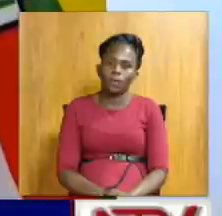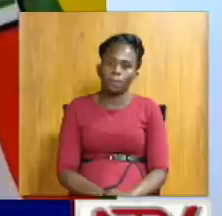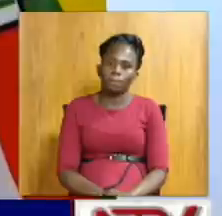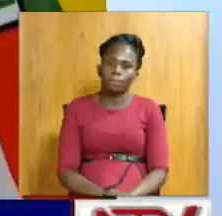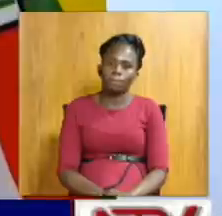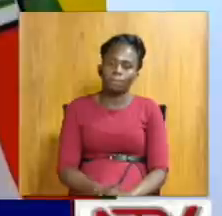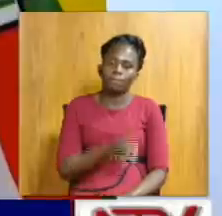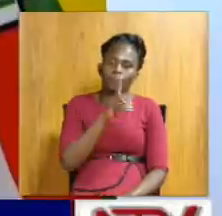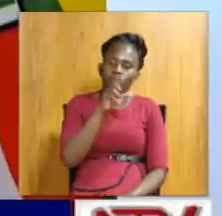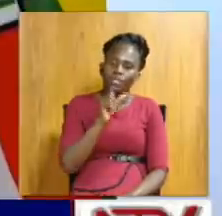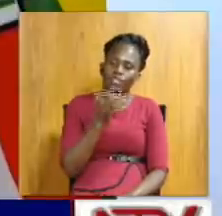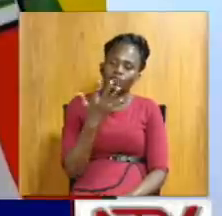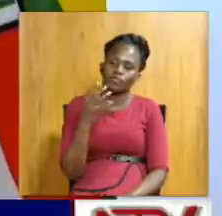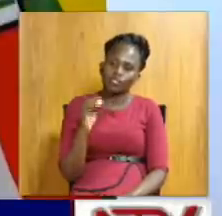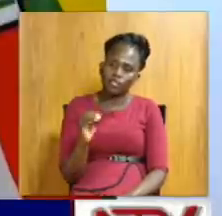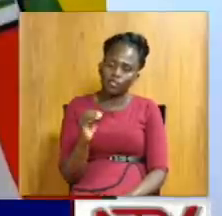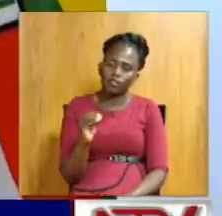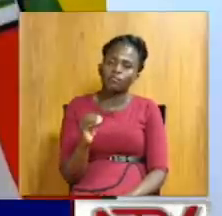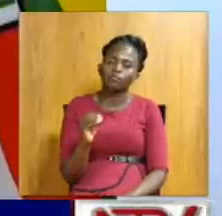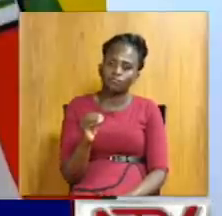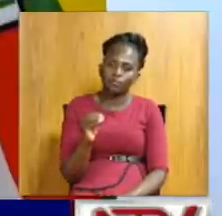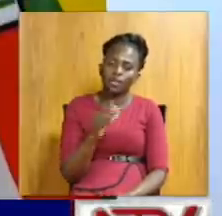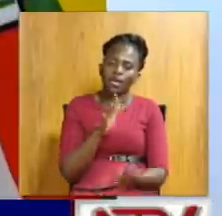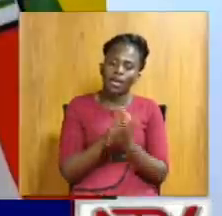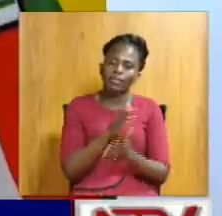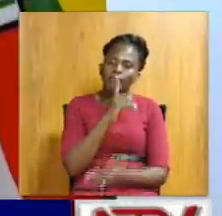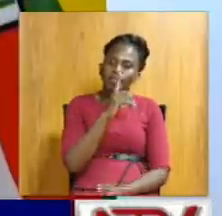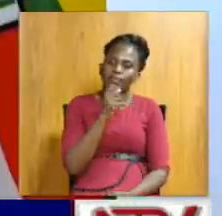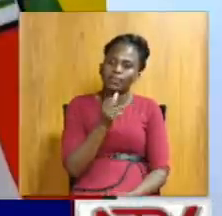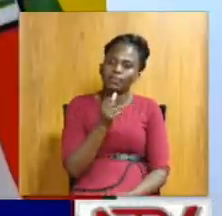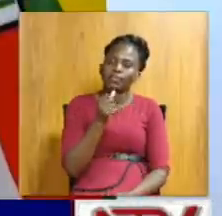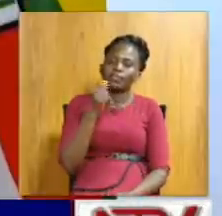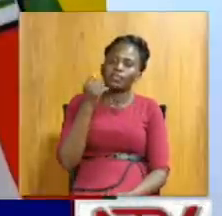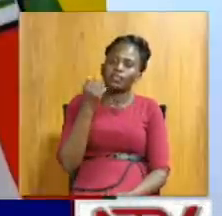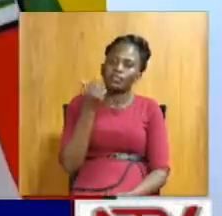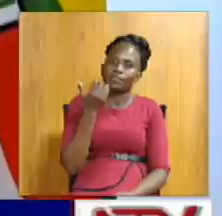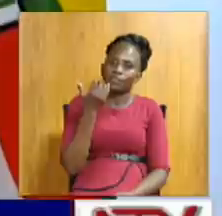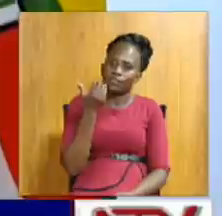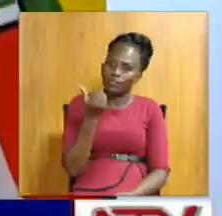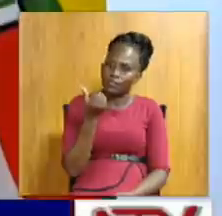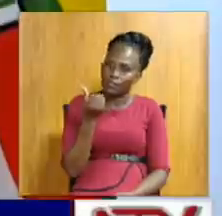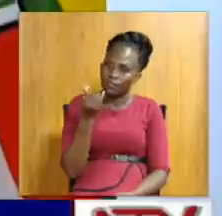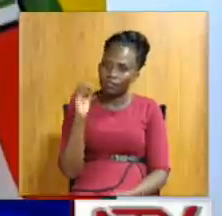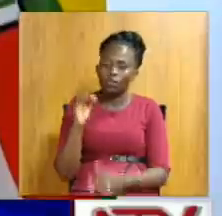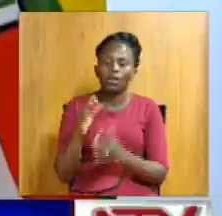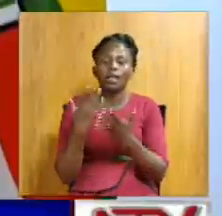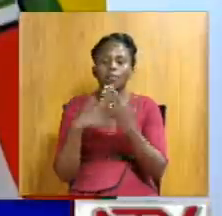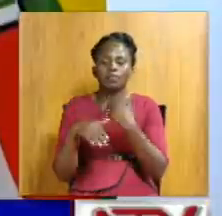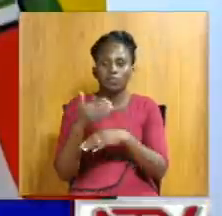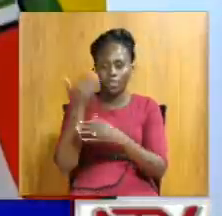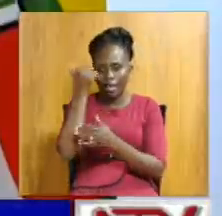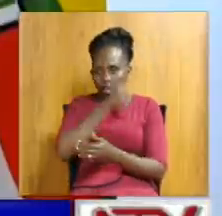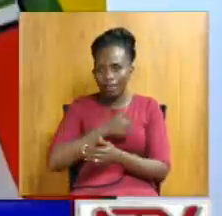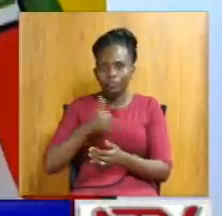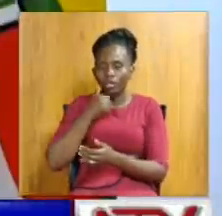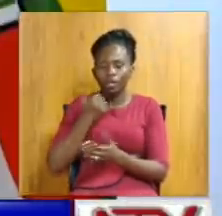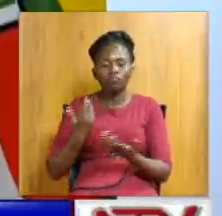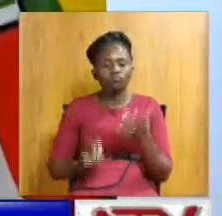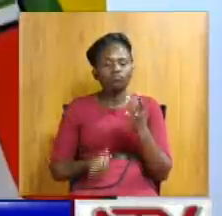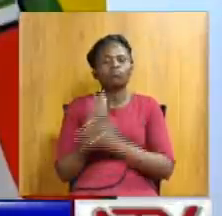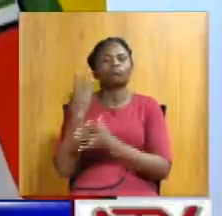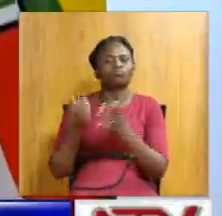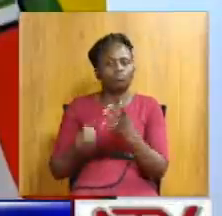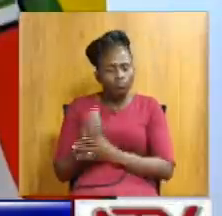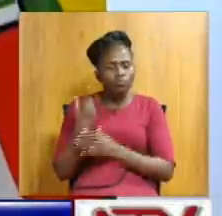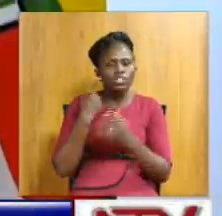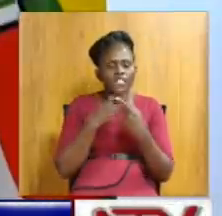By the 1950s and 1960s, the African resistance had created additional chapters for the first